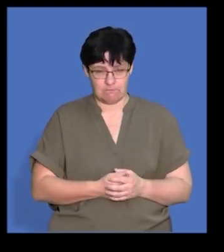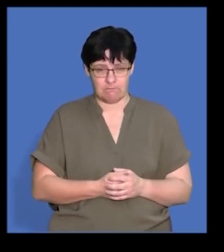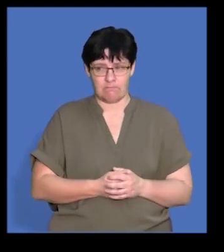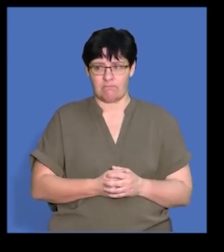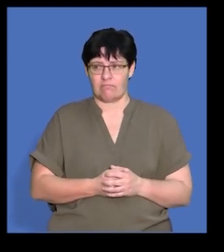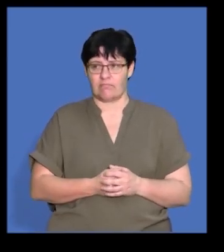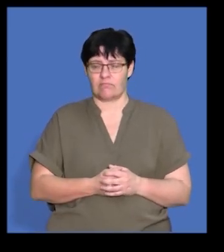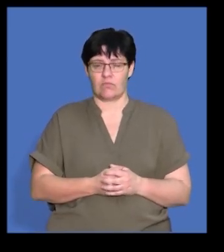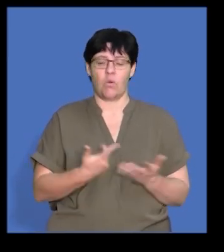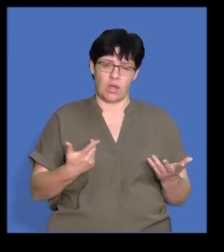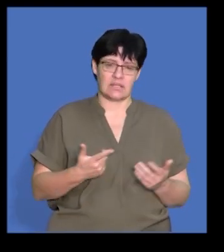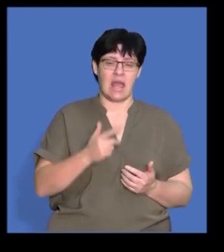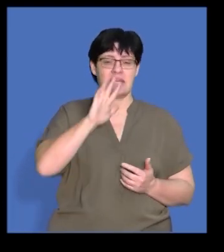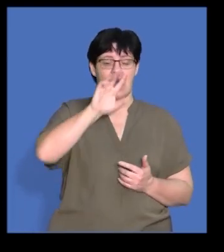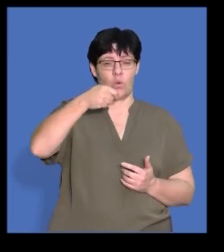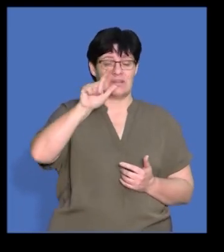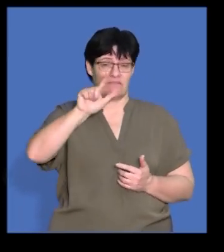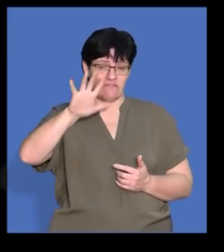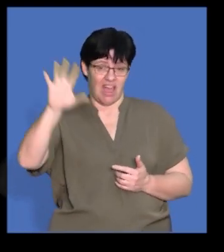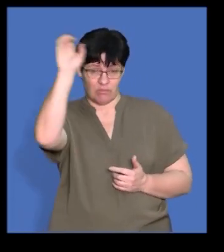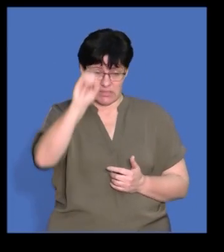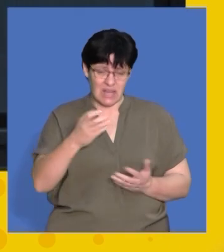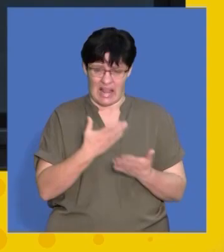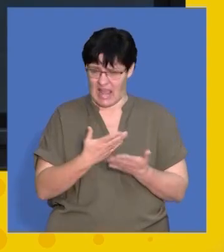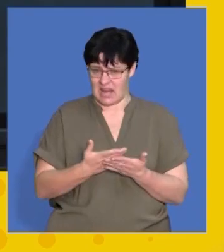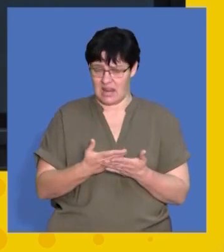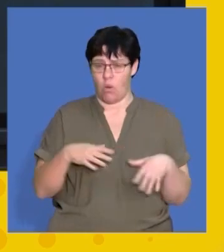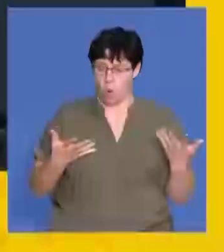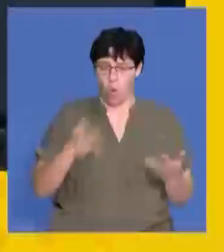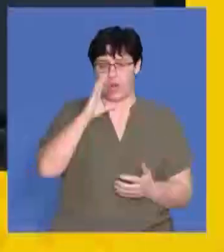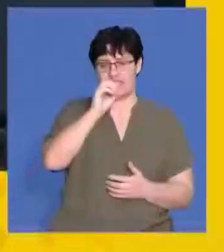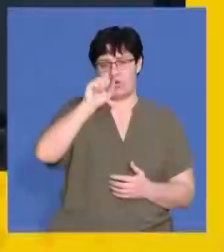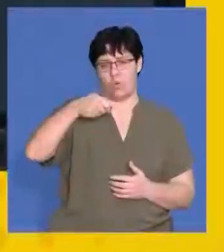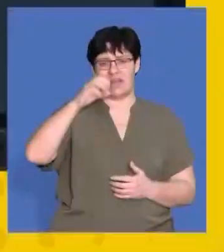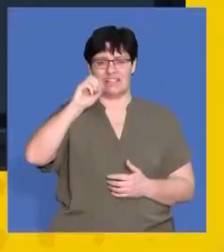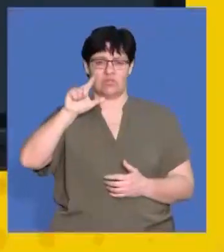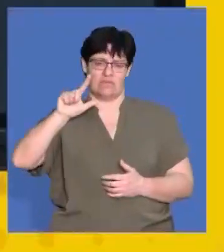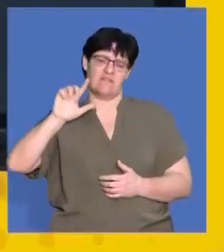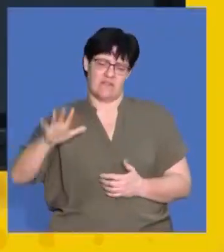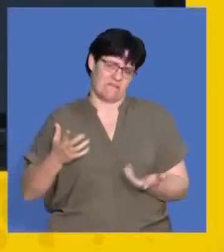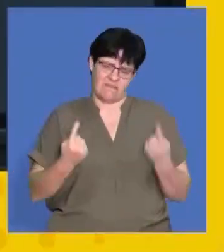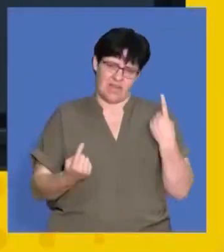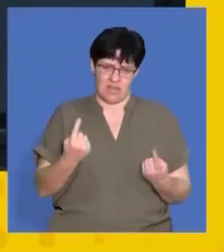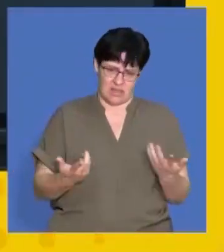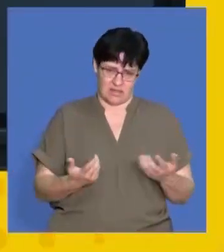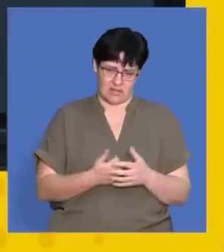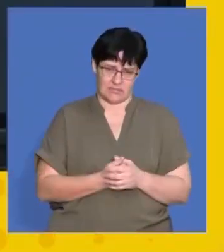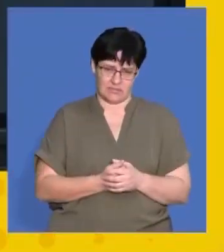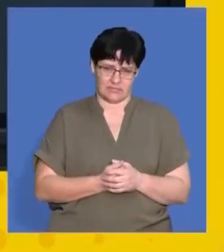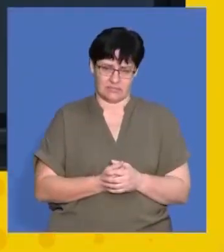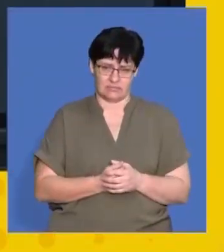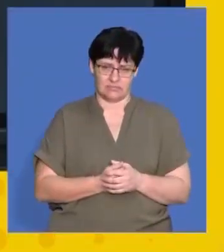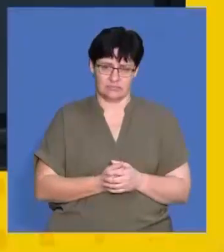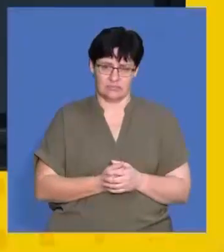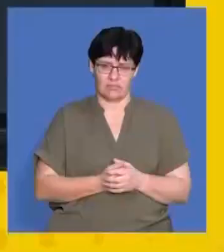You can put your percentage sign if you want to leave it as 9.75 and put the percentage sign in, or you can actually put